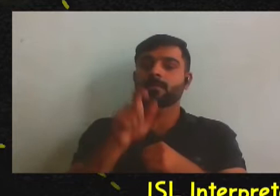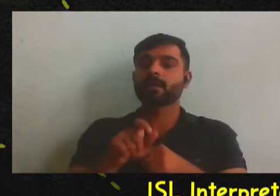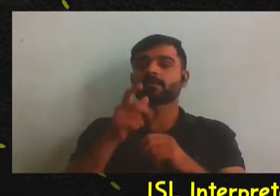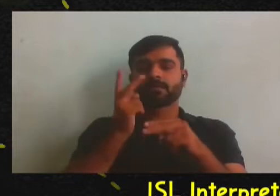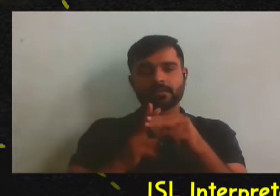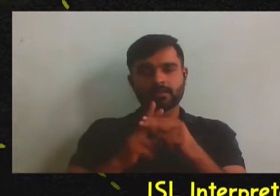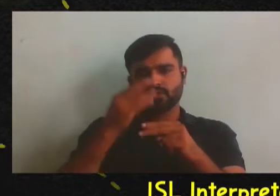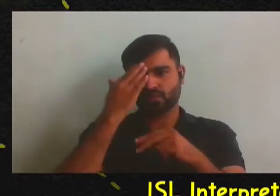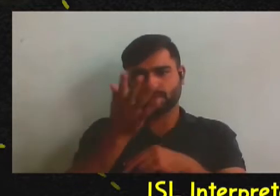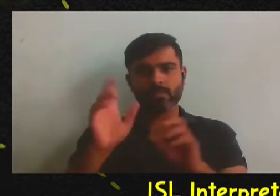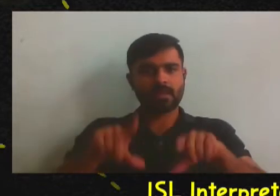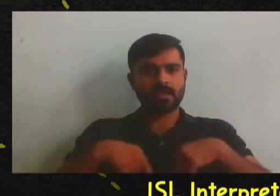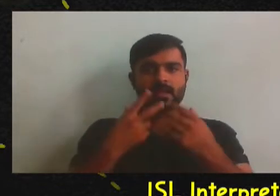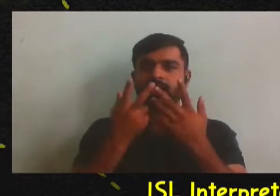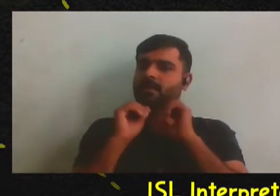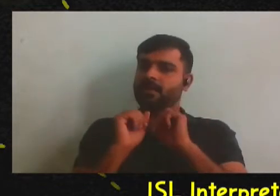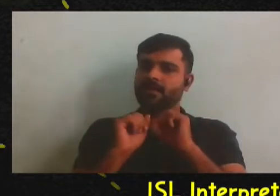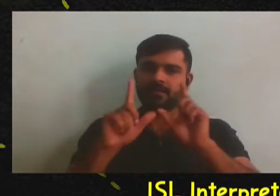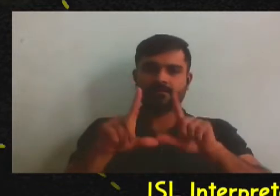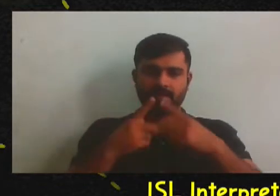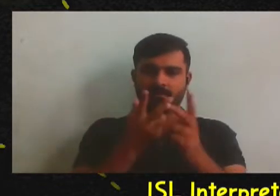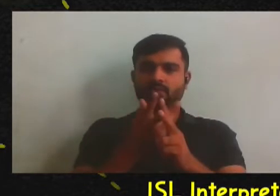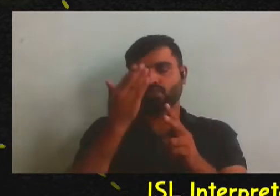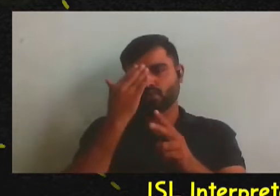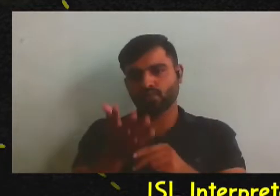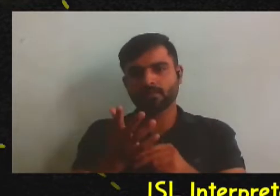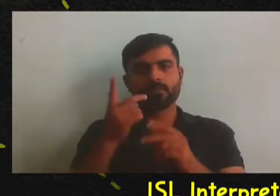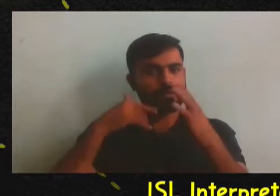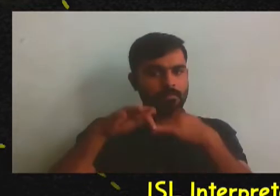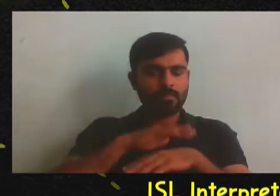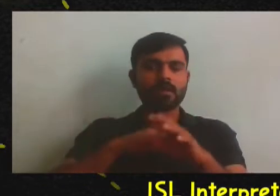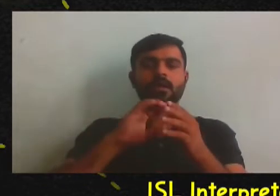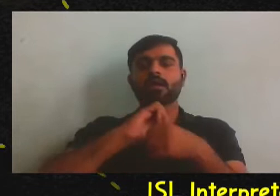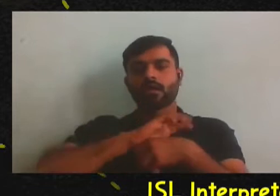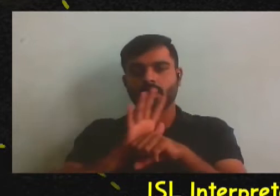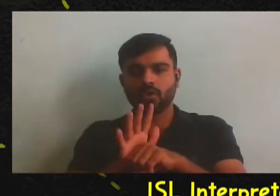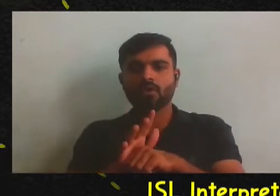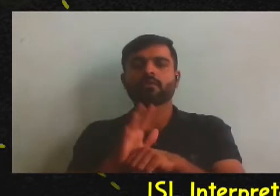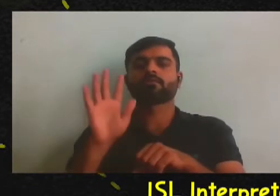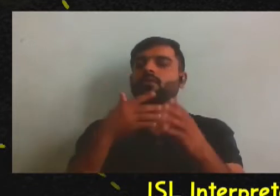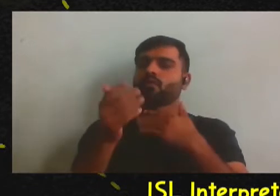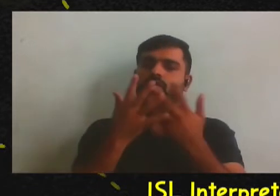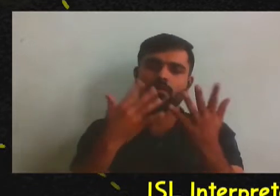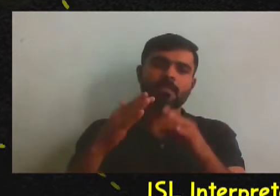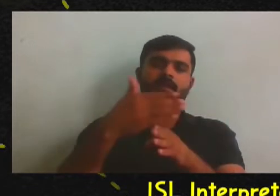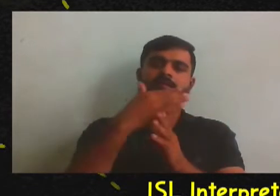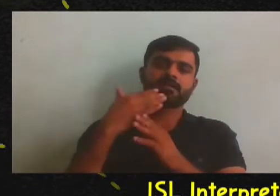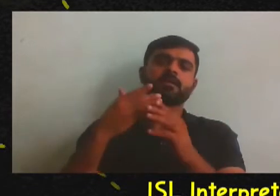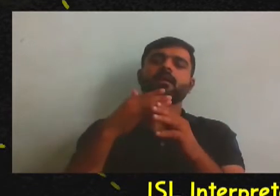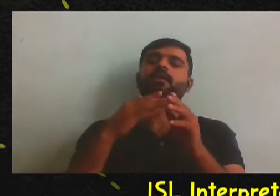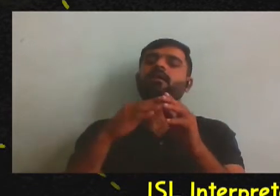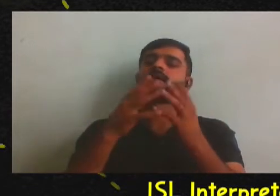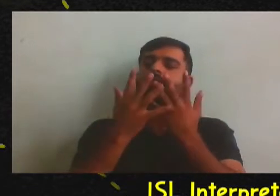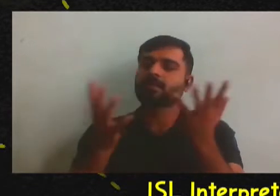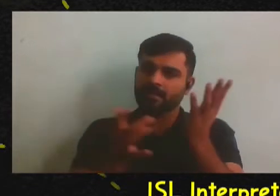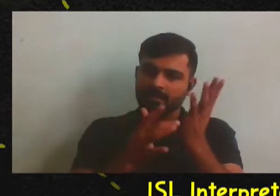living a very difficult life. I was thinking of COVID, whatever, shared device, and, there